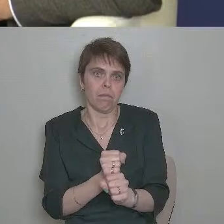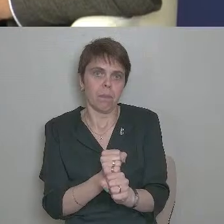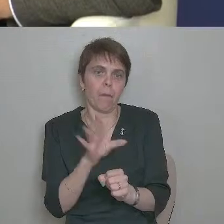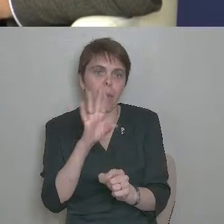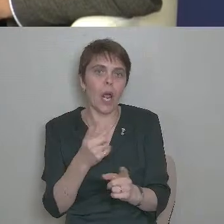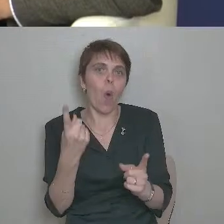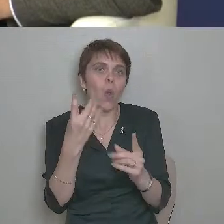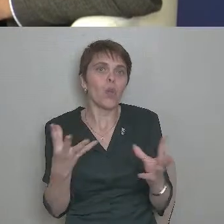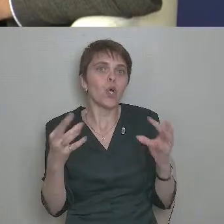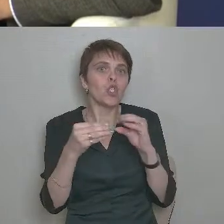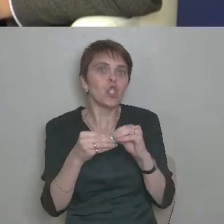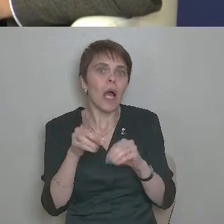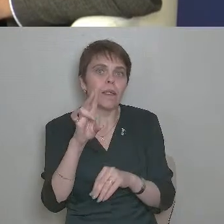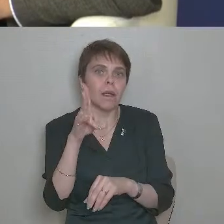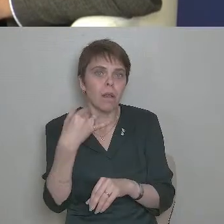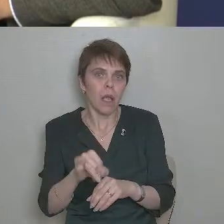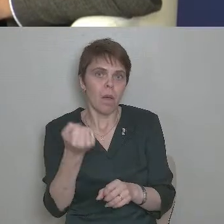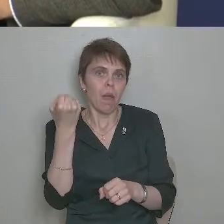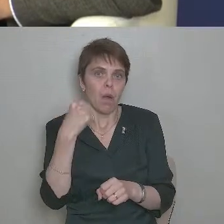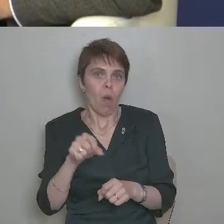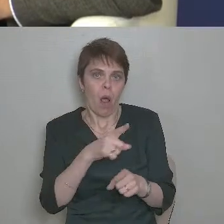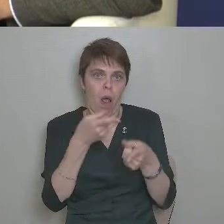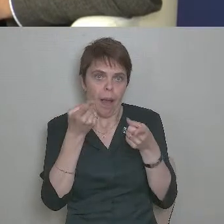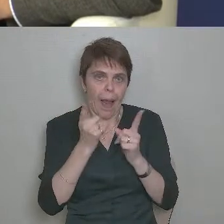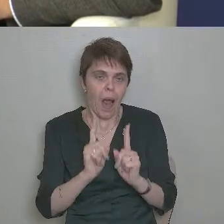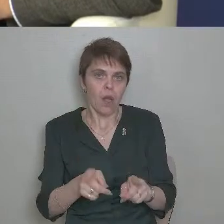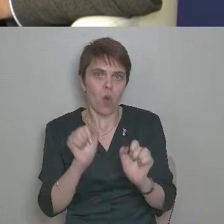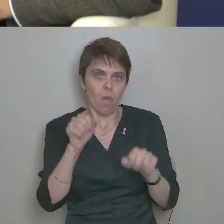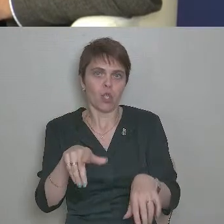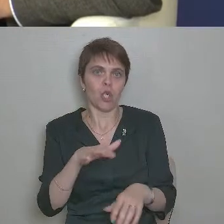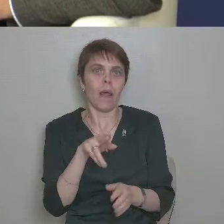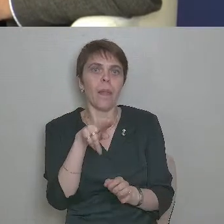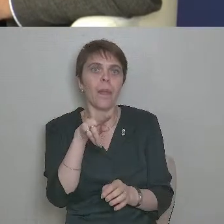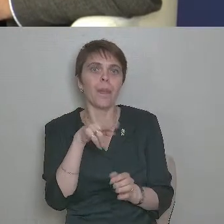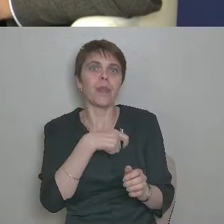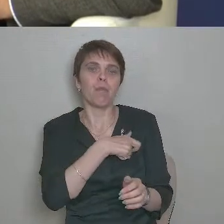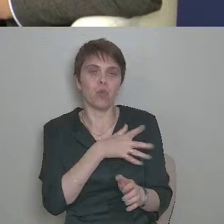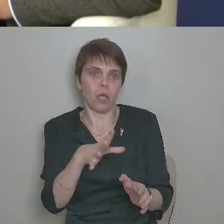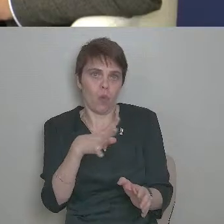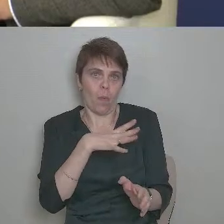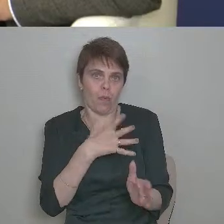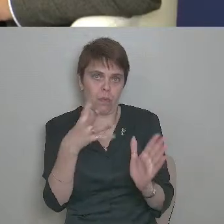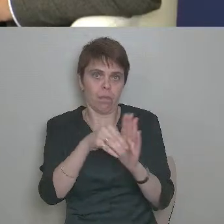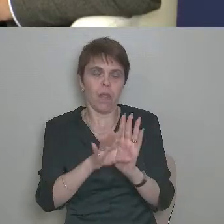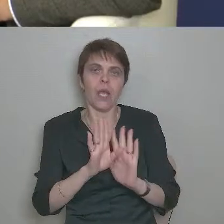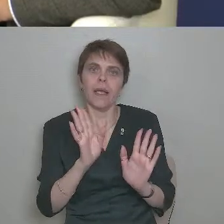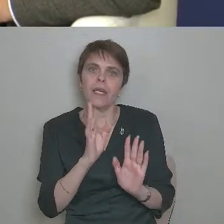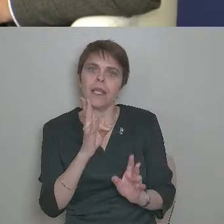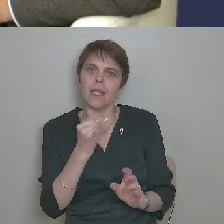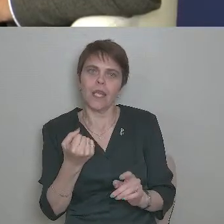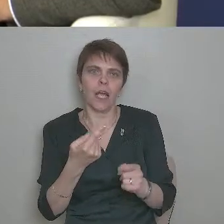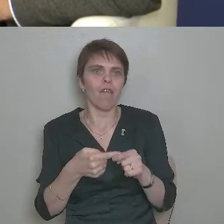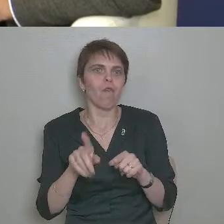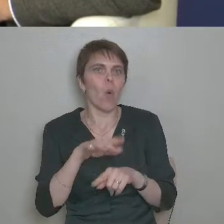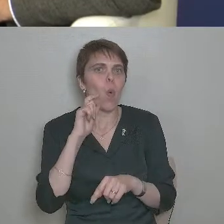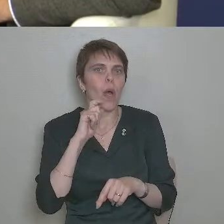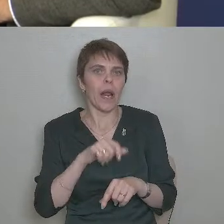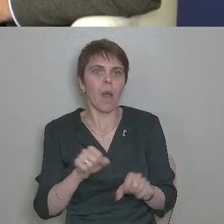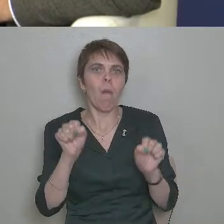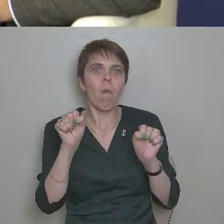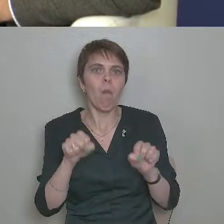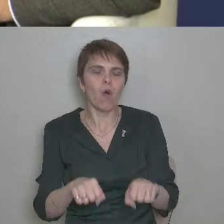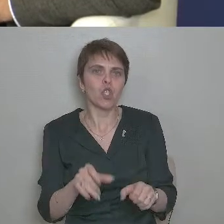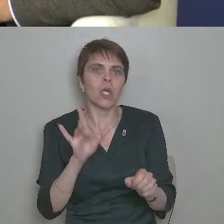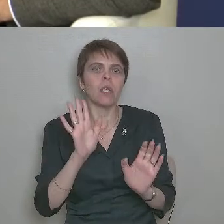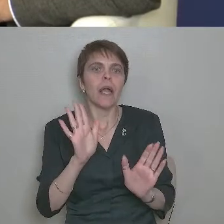of certain issues. What should be done when the person wins both levels of the election, whether they